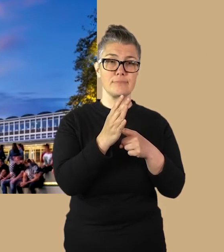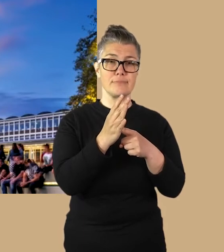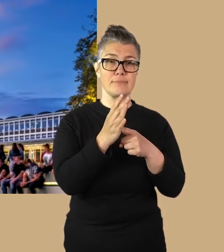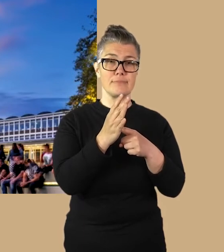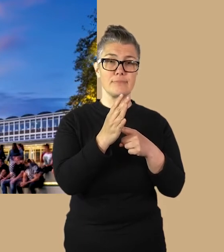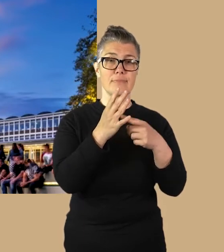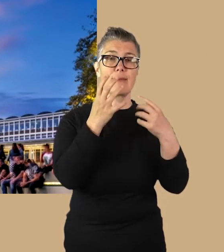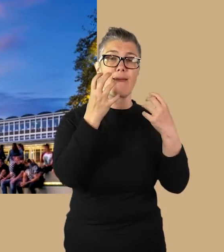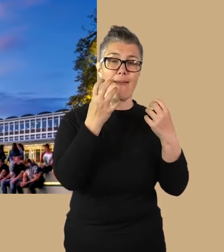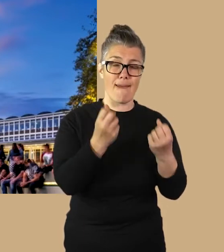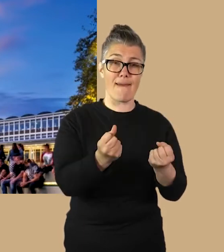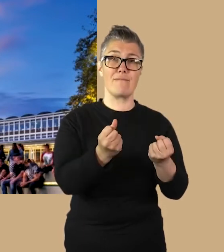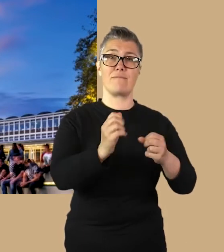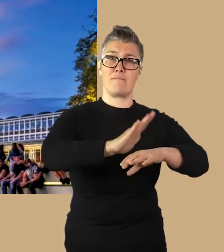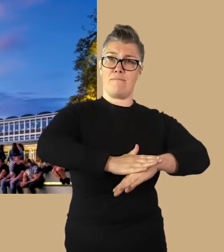actual